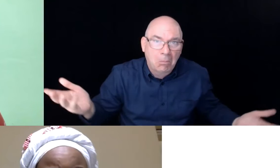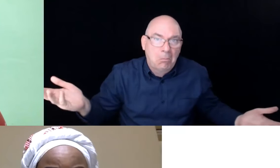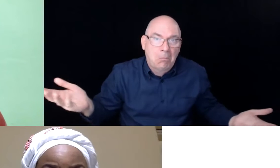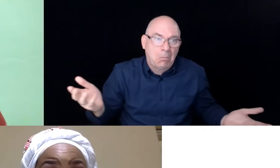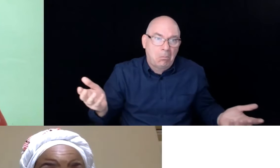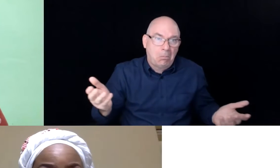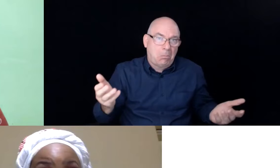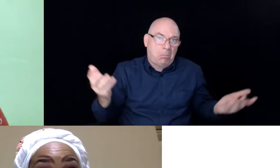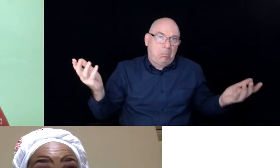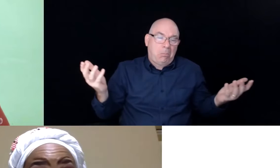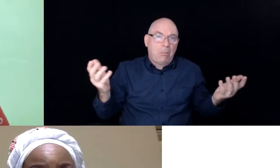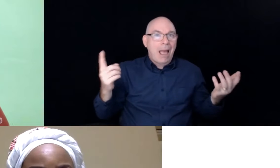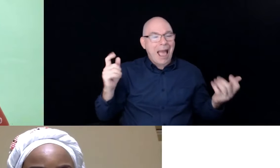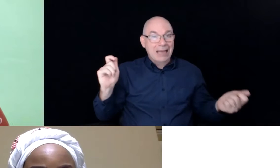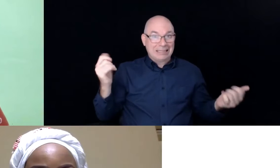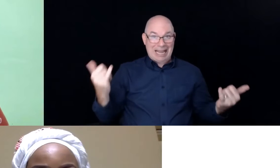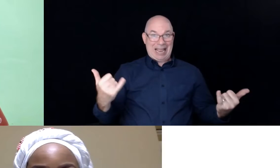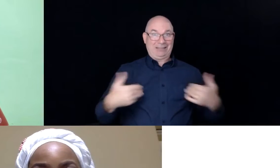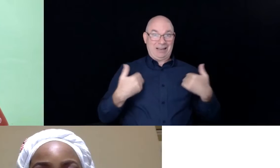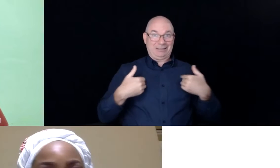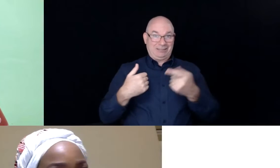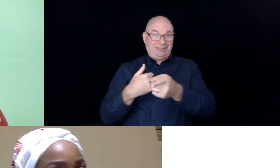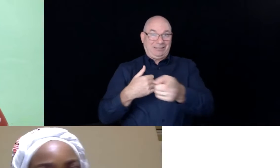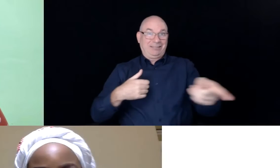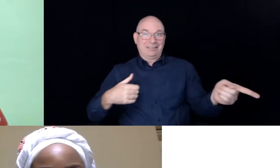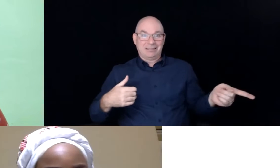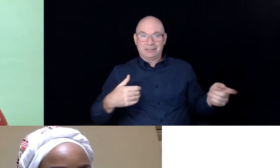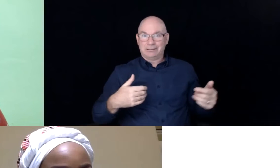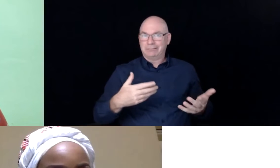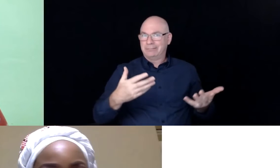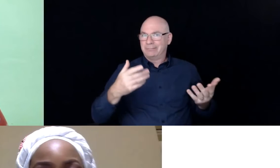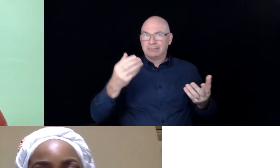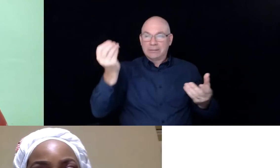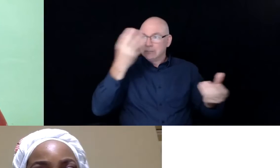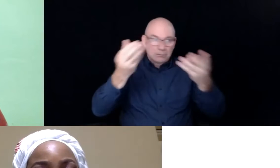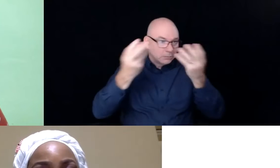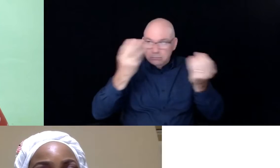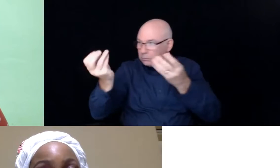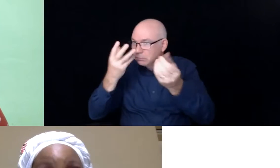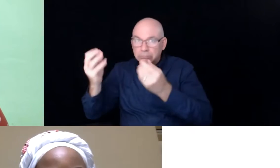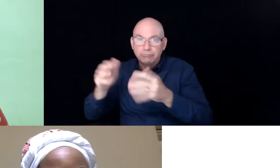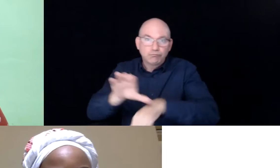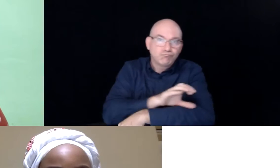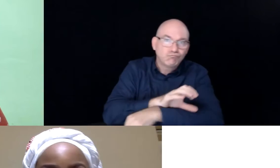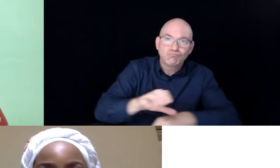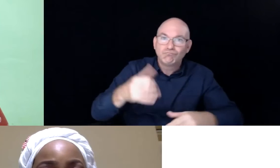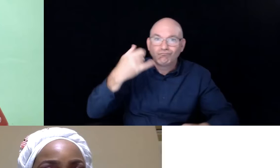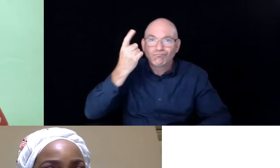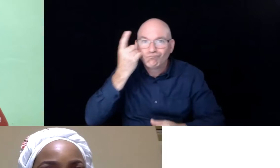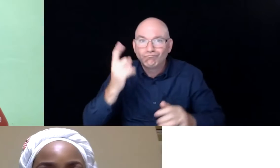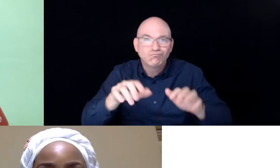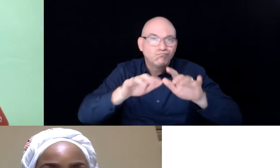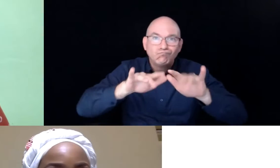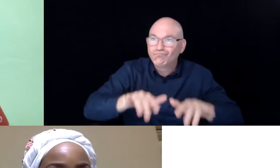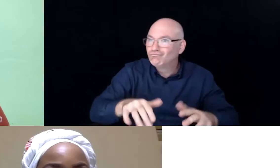survive. But the current generation of children, they need information. It's an information age. They